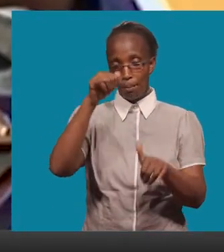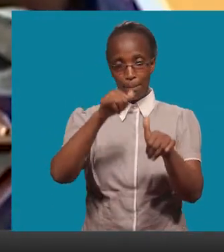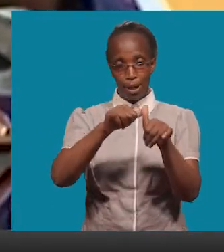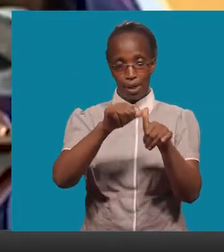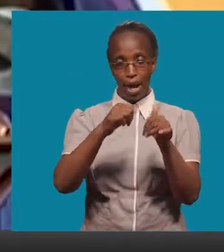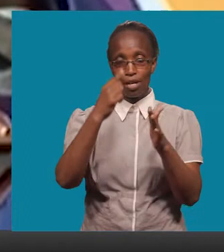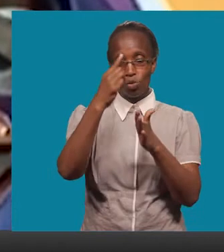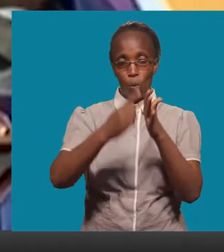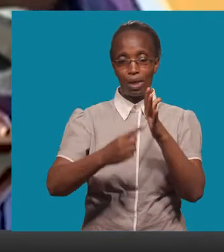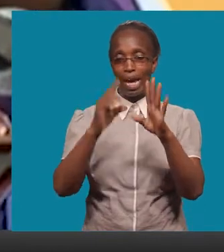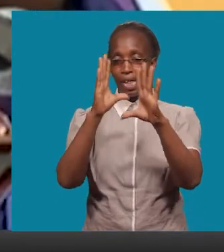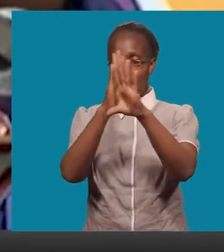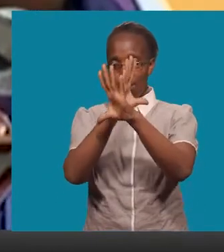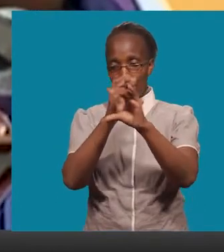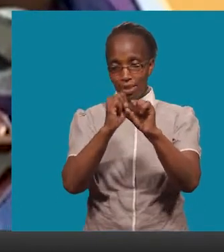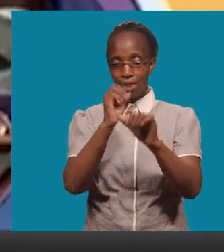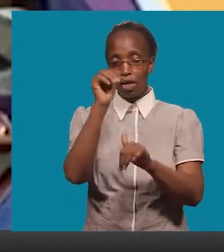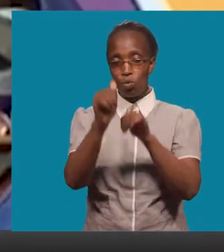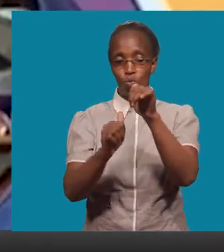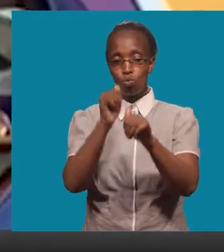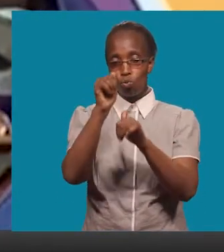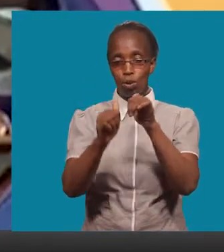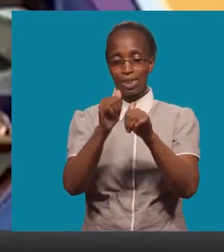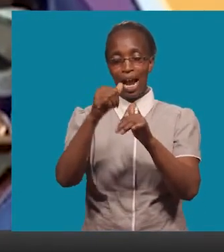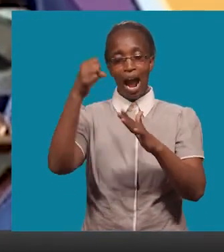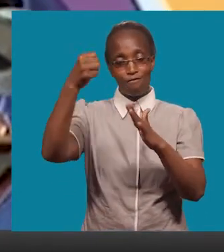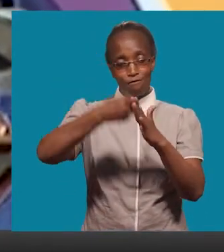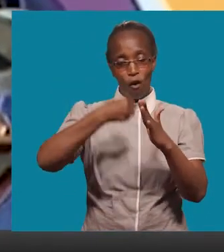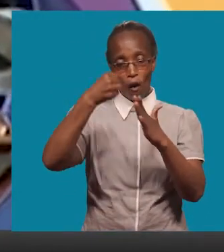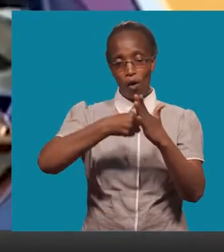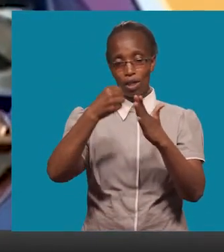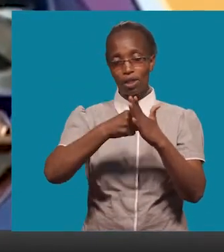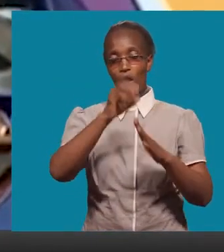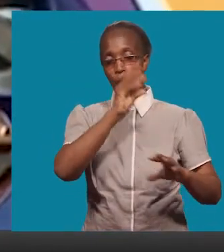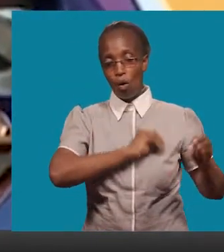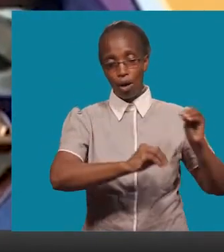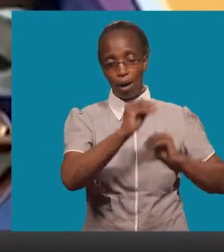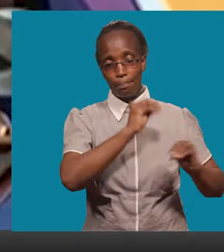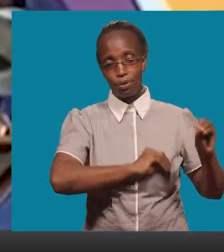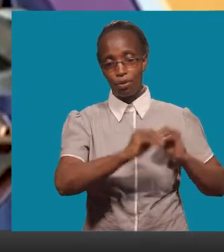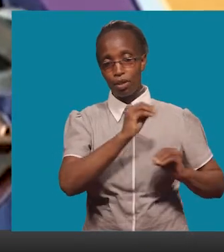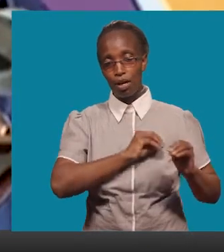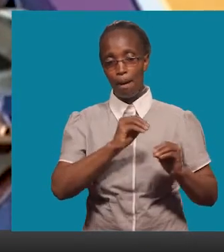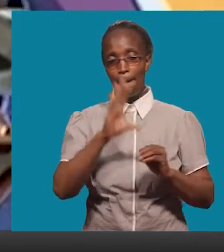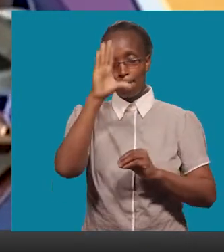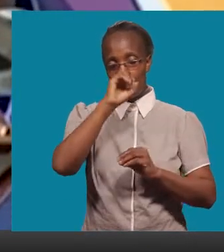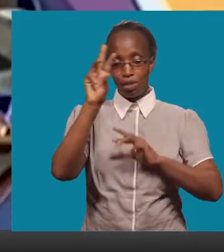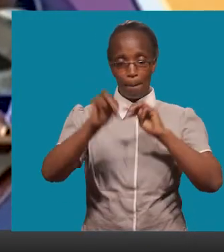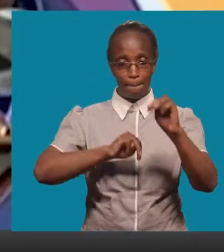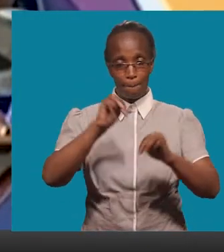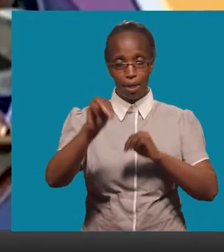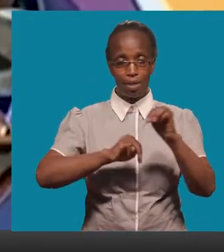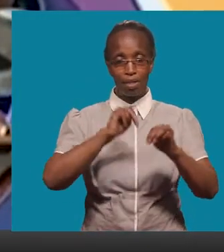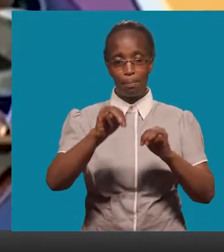presidency that slayed the dragon of corruption, wastage, mismanagement,